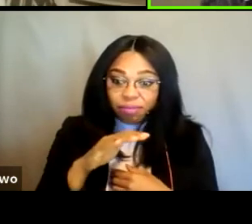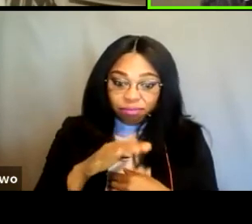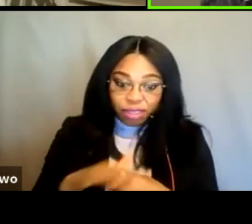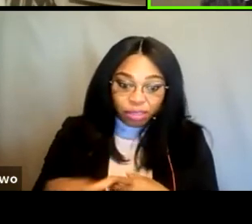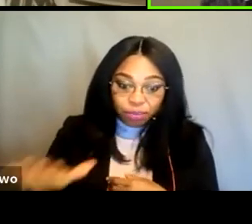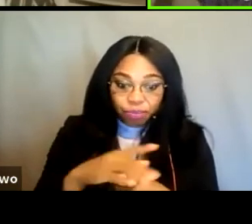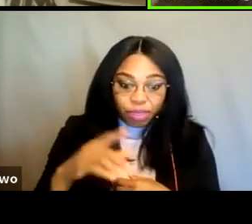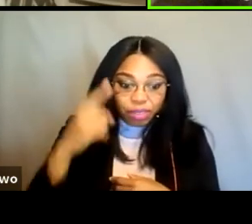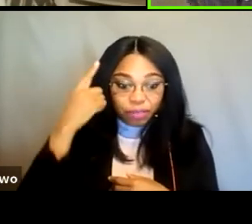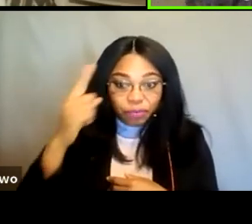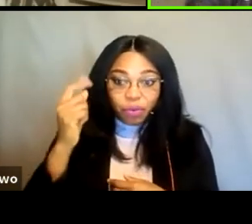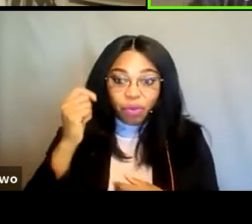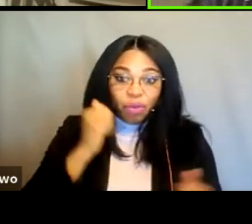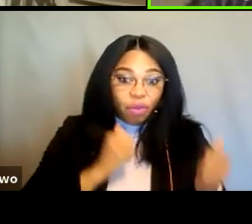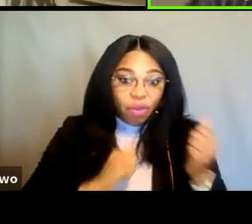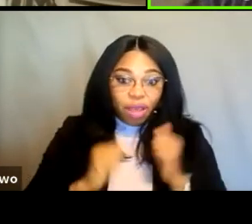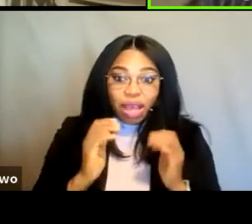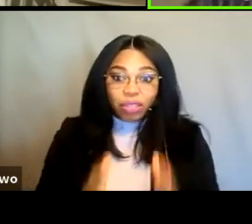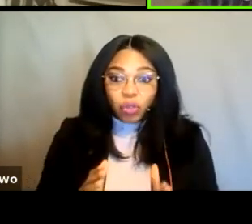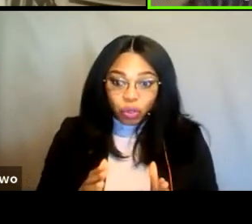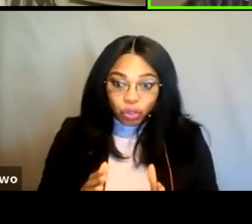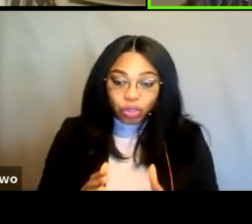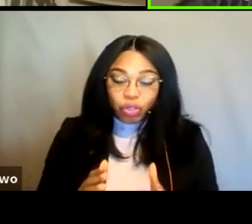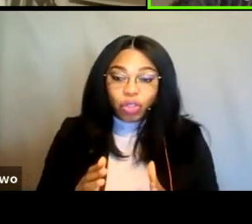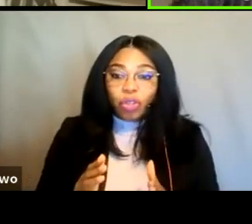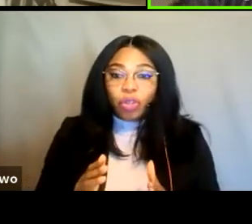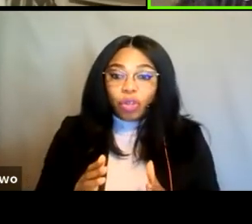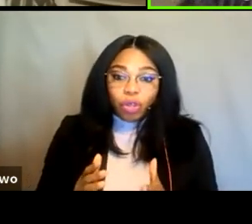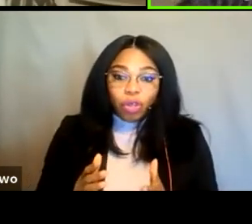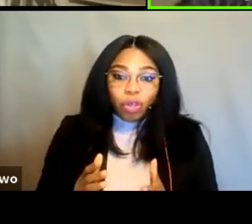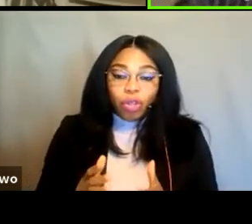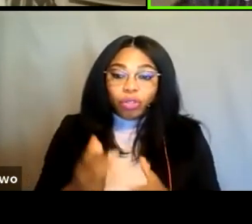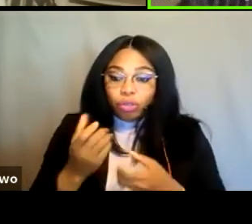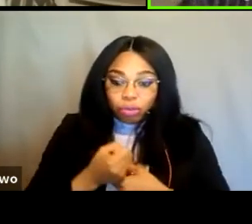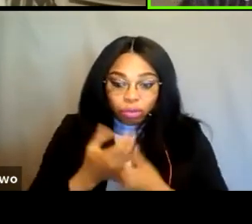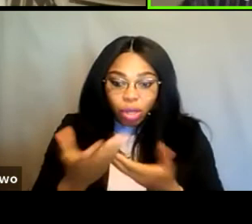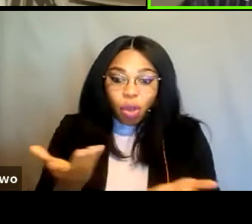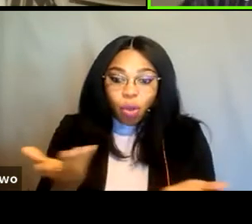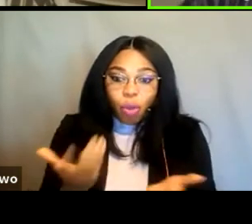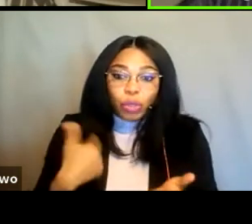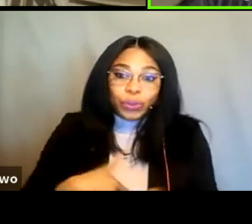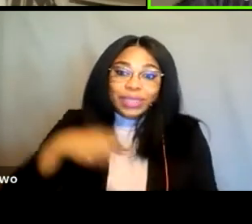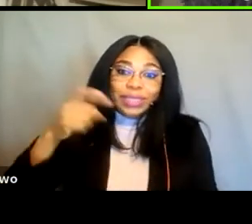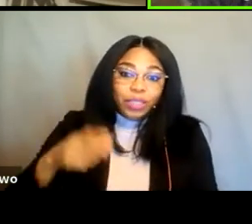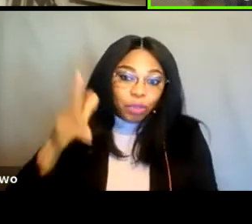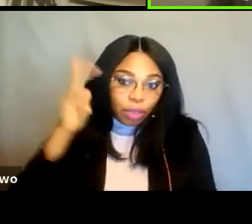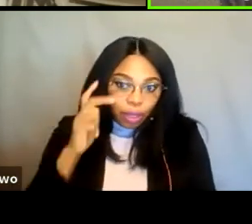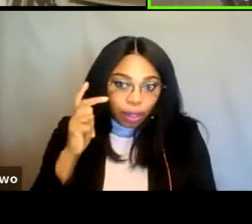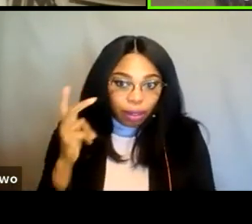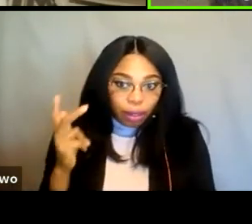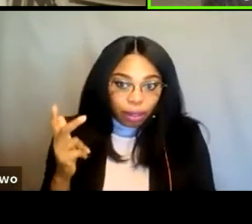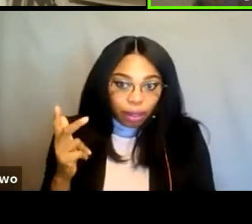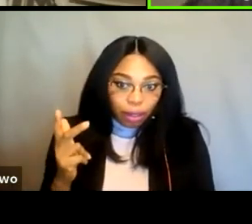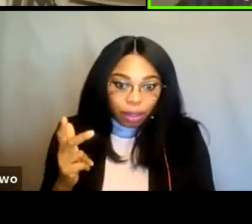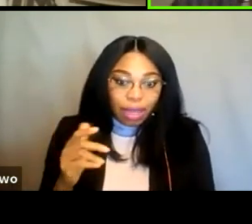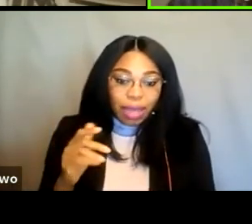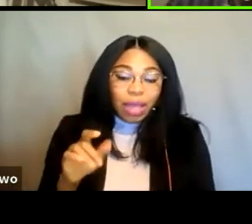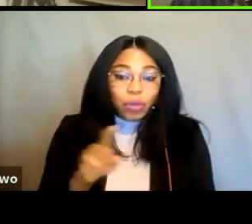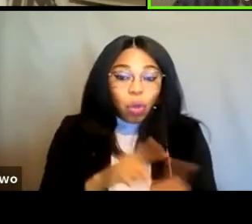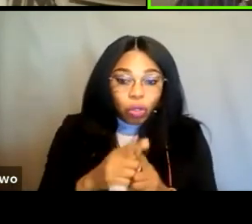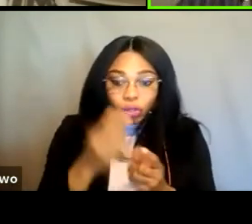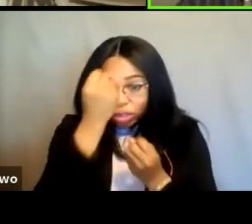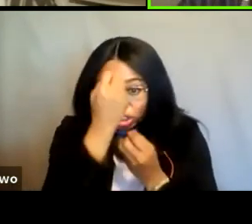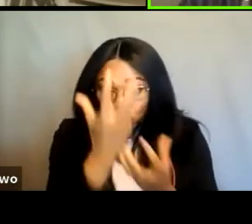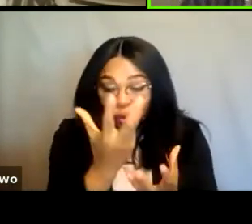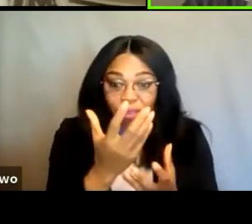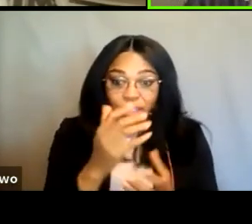artists can lay to ground, you know, what needs to be heard, then where? And even that, decolonizing the